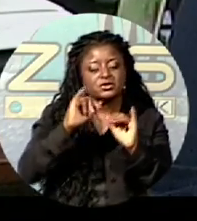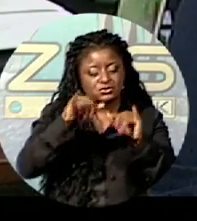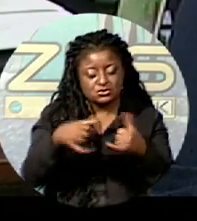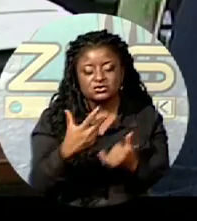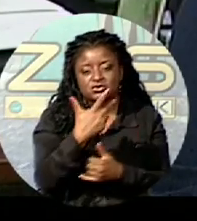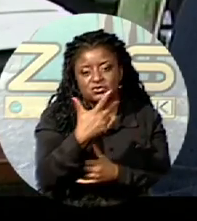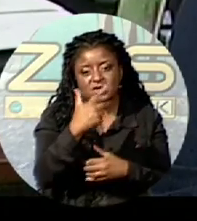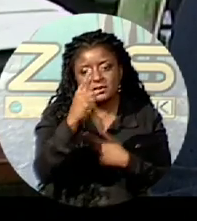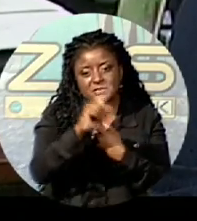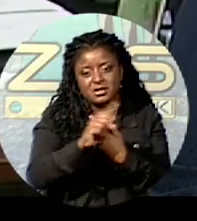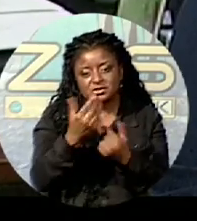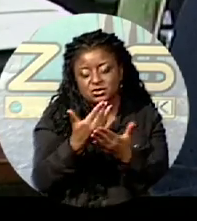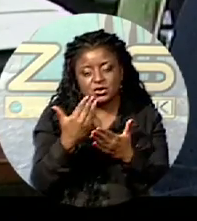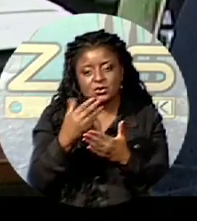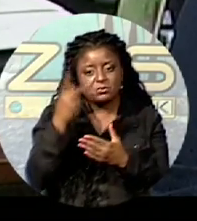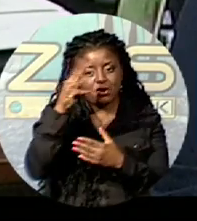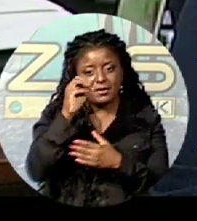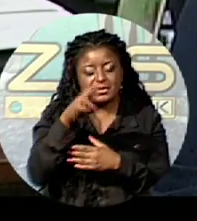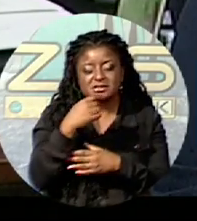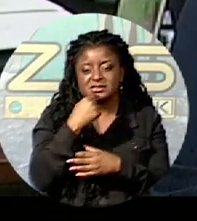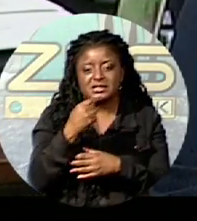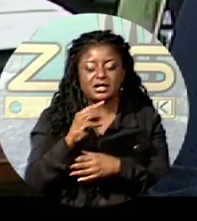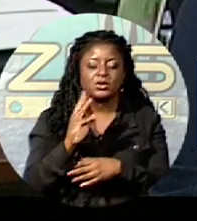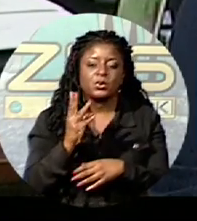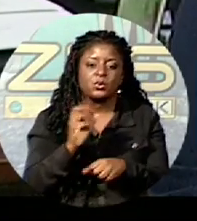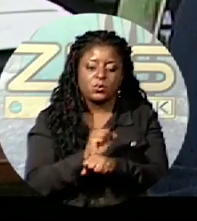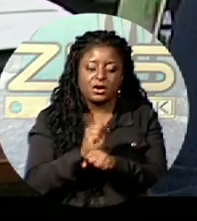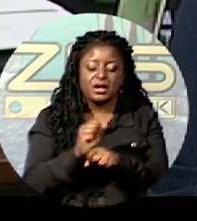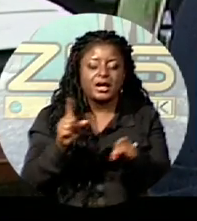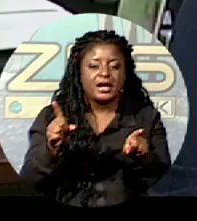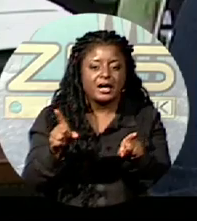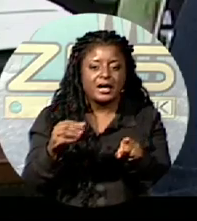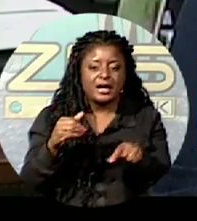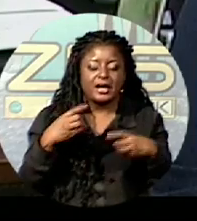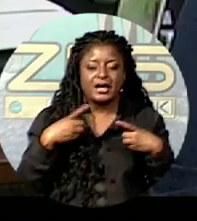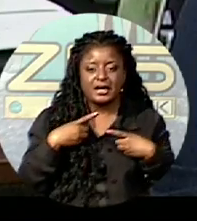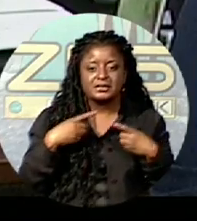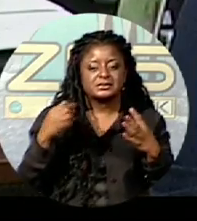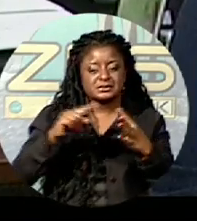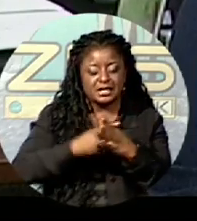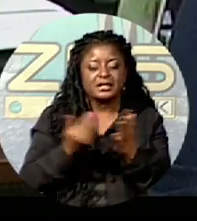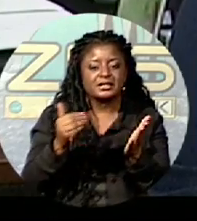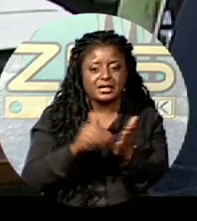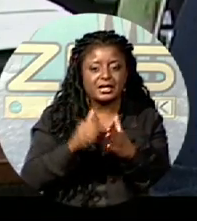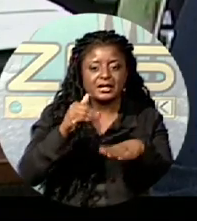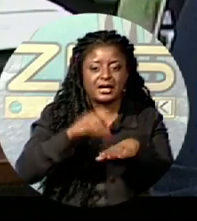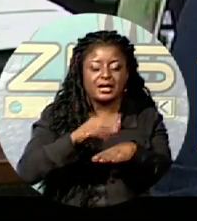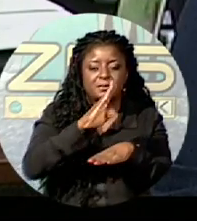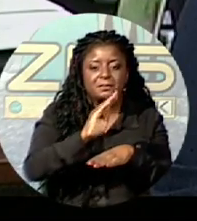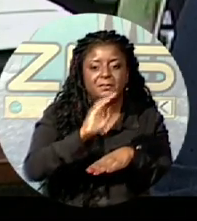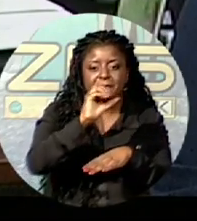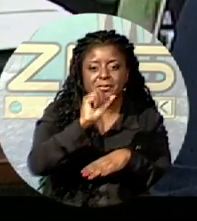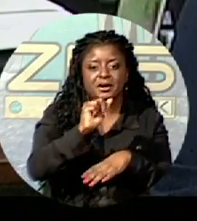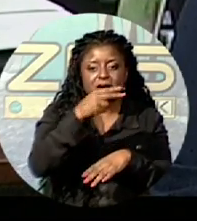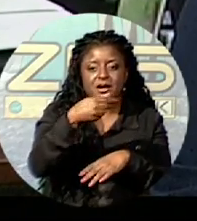begun, been mobilized at Baha Mar. And once again, we're hearing that this morning.